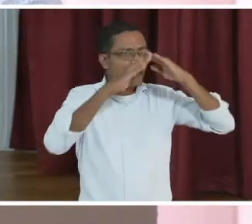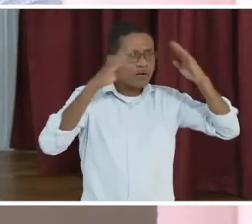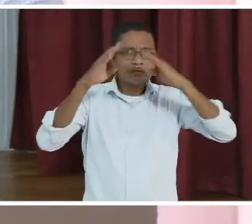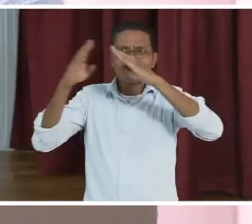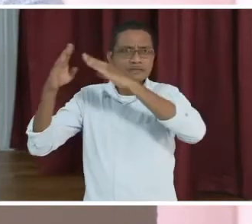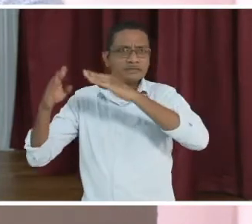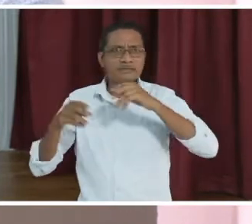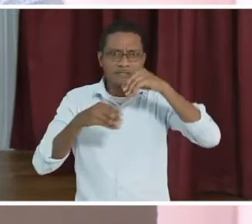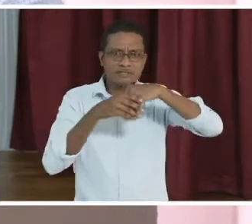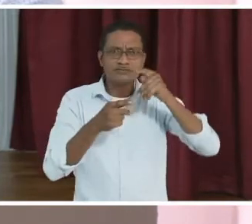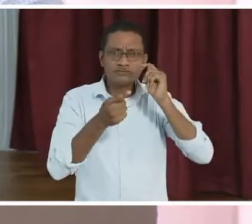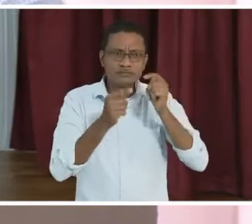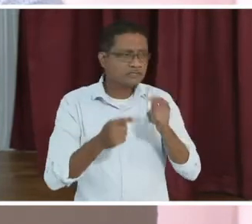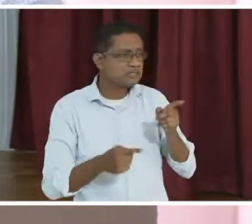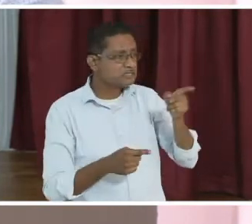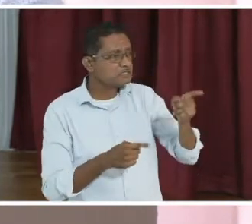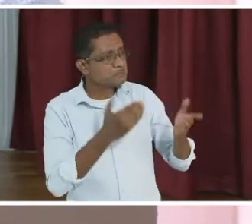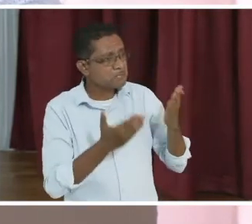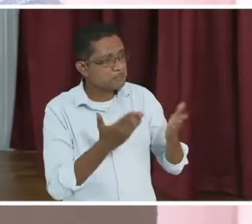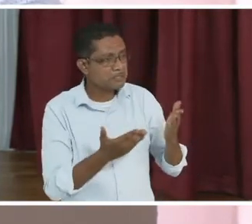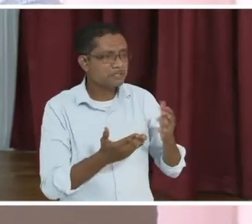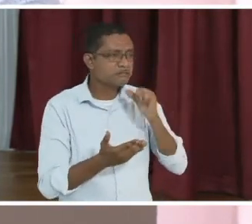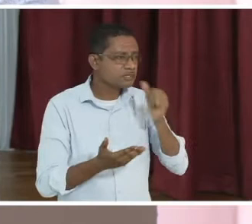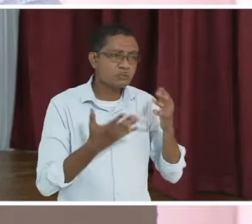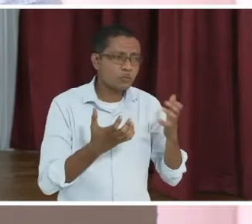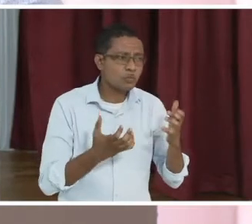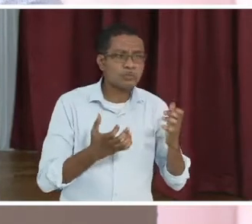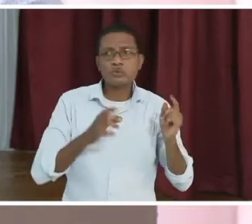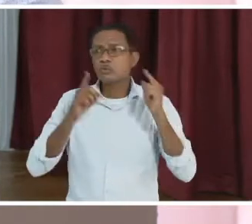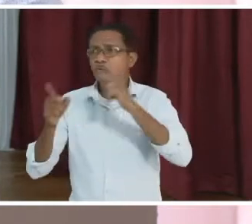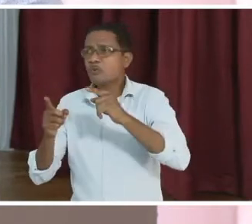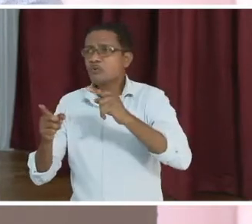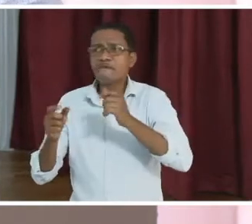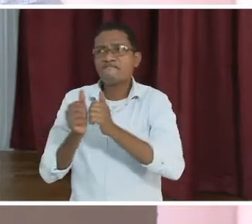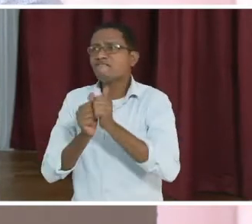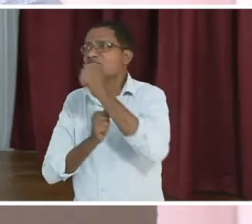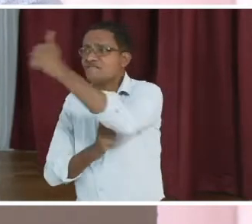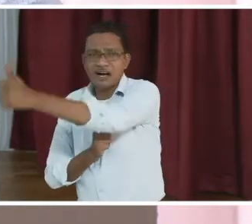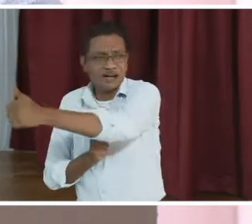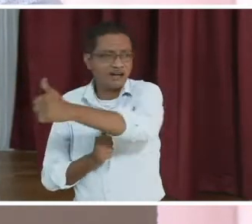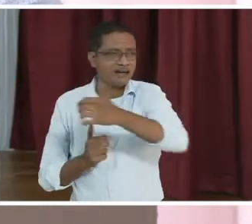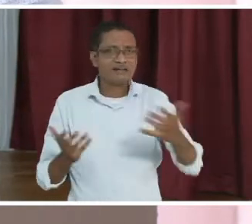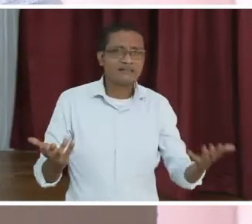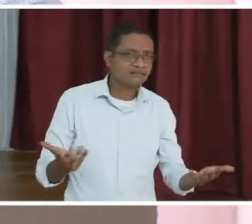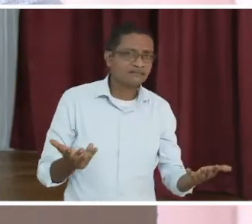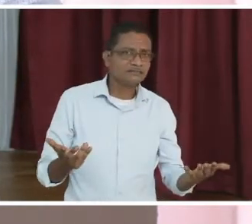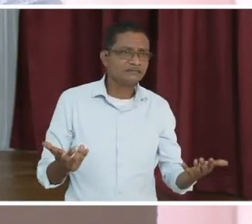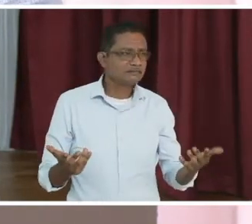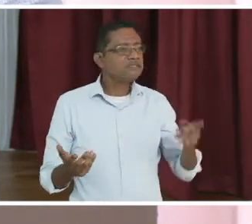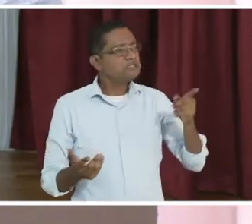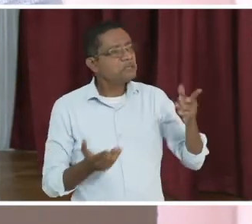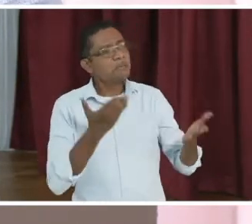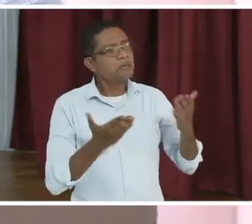need or want. Someone may not want to go very far from where they are currently. Right. Some people may want to be in a